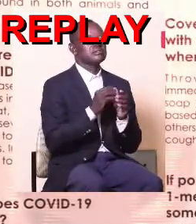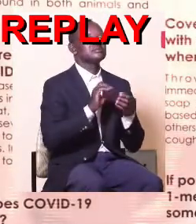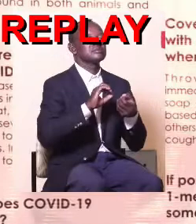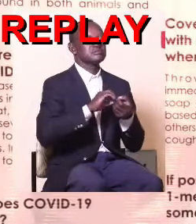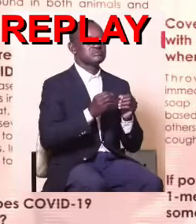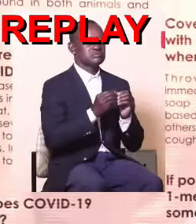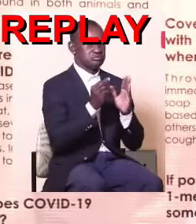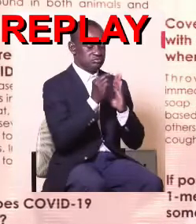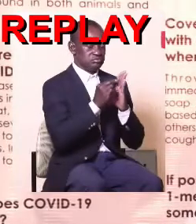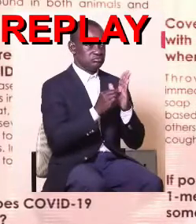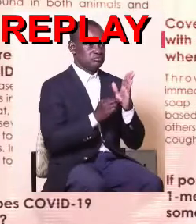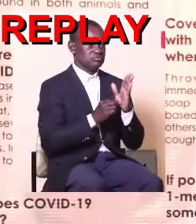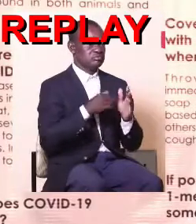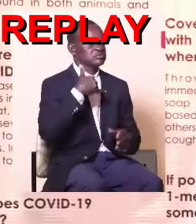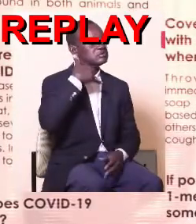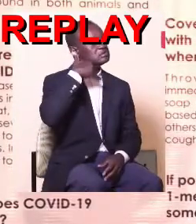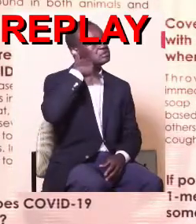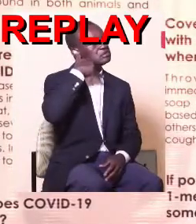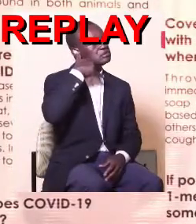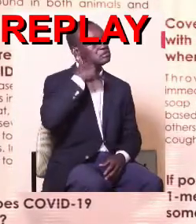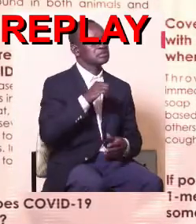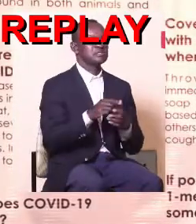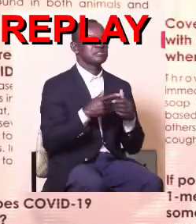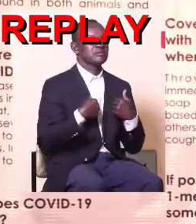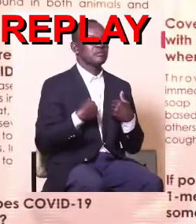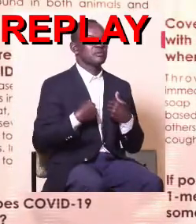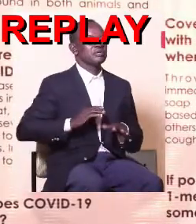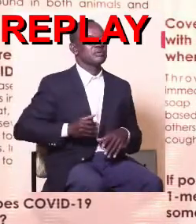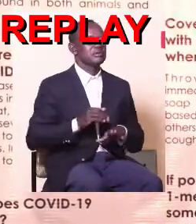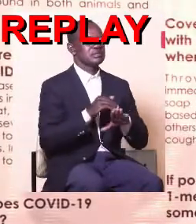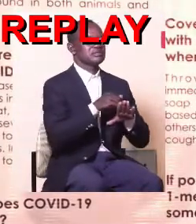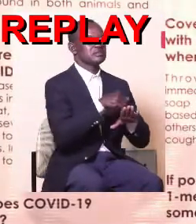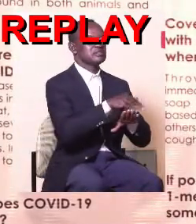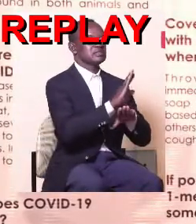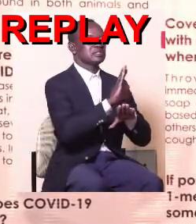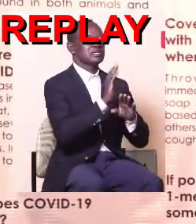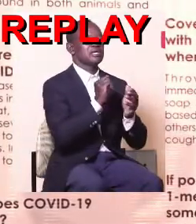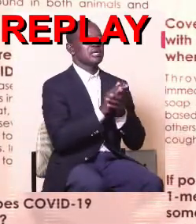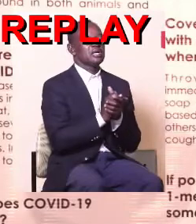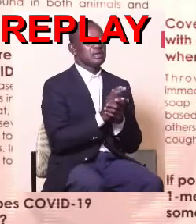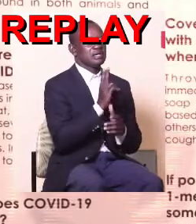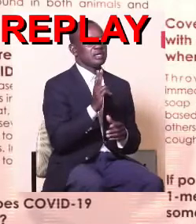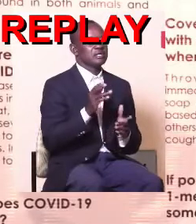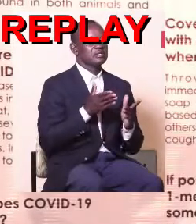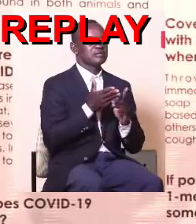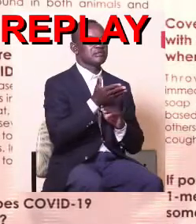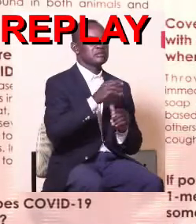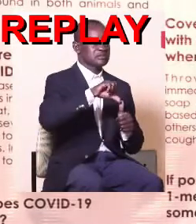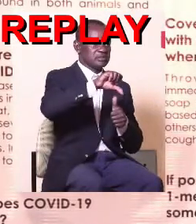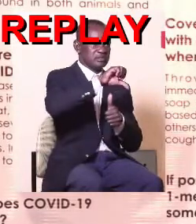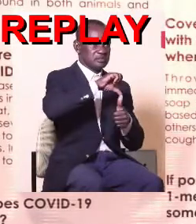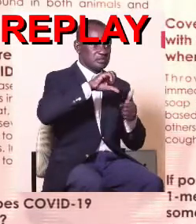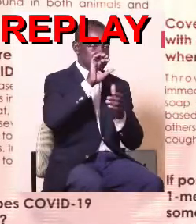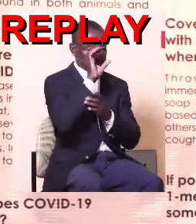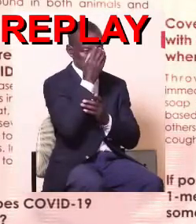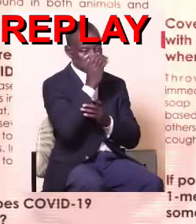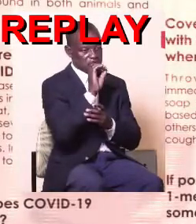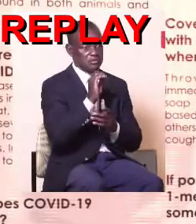as possible in our own social medias, so that our citizens, they know whom